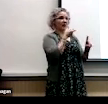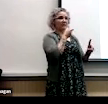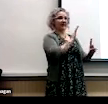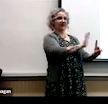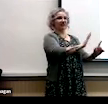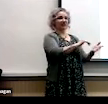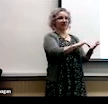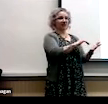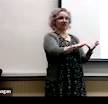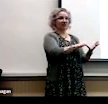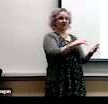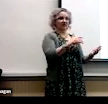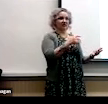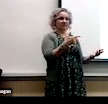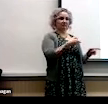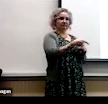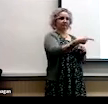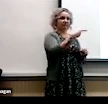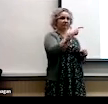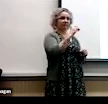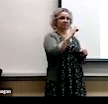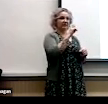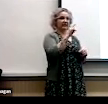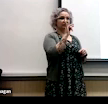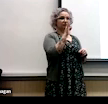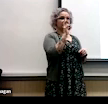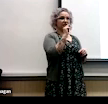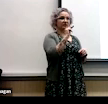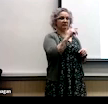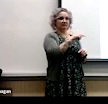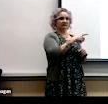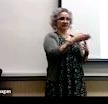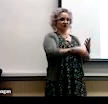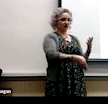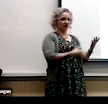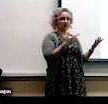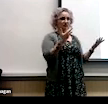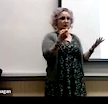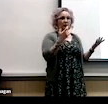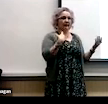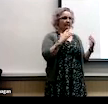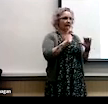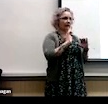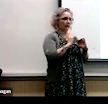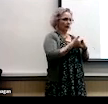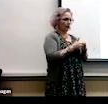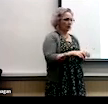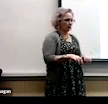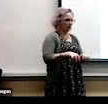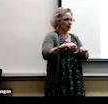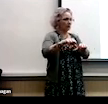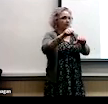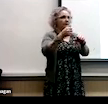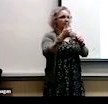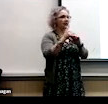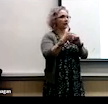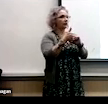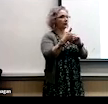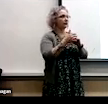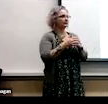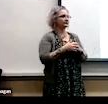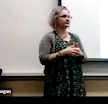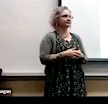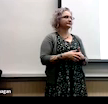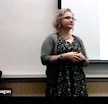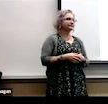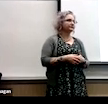they described that was a real barrier to them picking up or becoming involved in a significant way in the care of these patients. They felt more comfortable with things